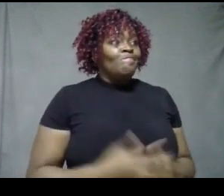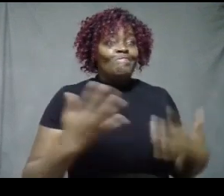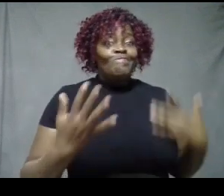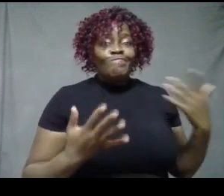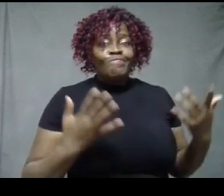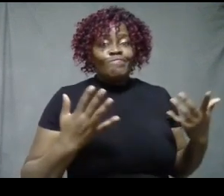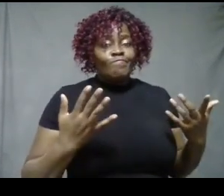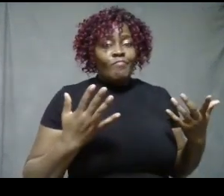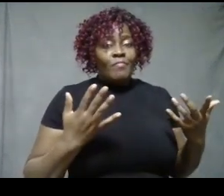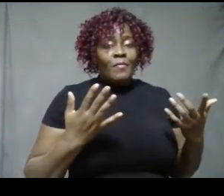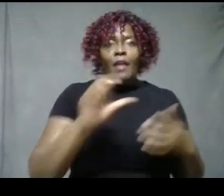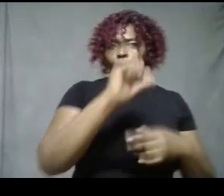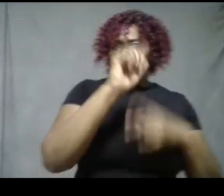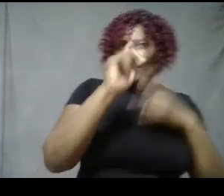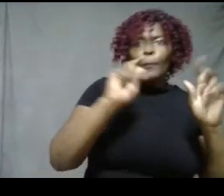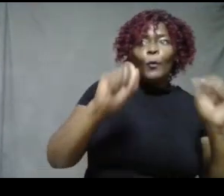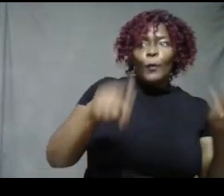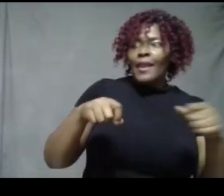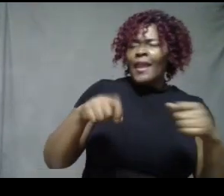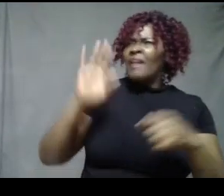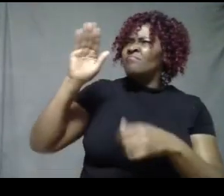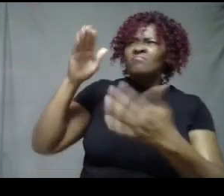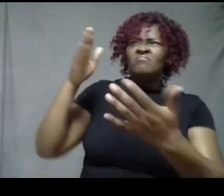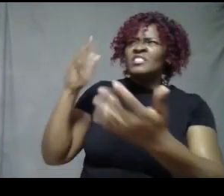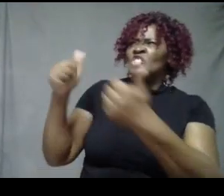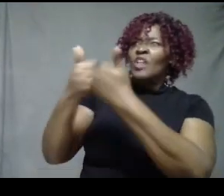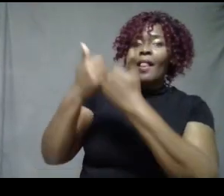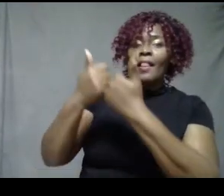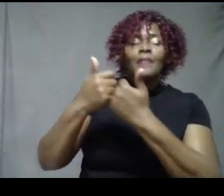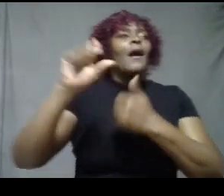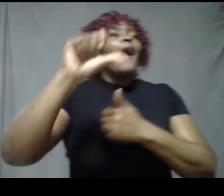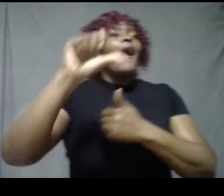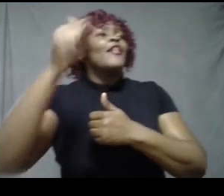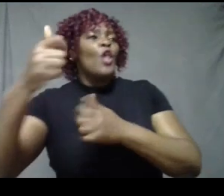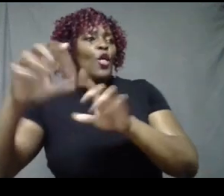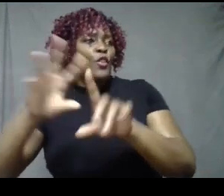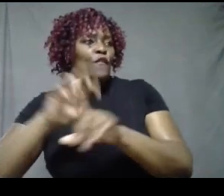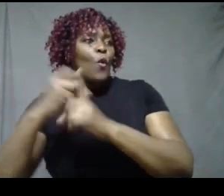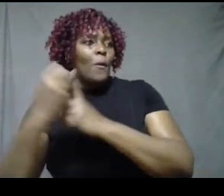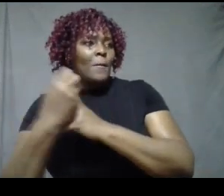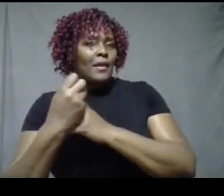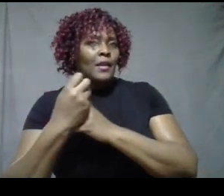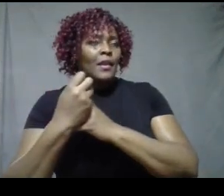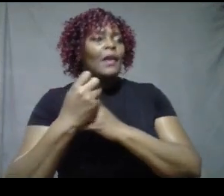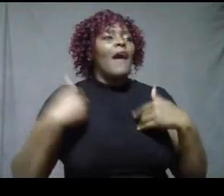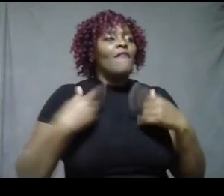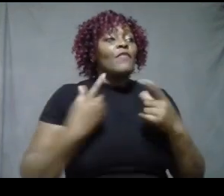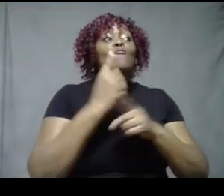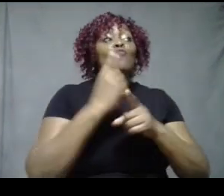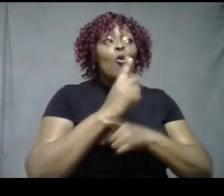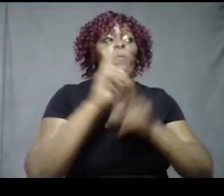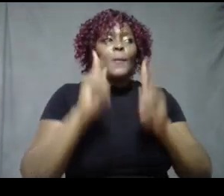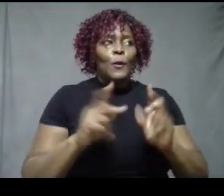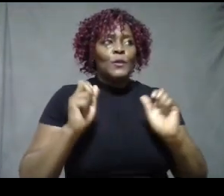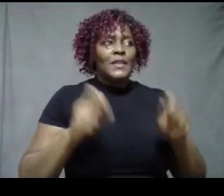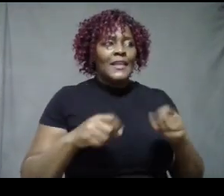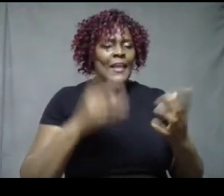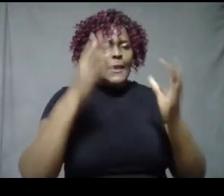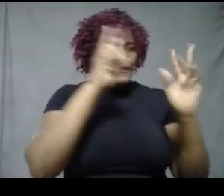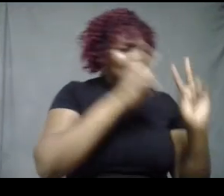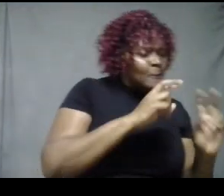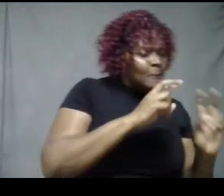ability to challenge that in another forum where an appropriate person can weigh the evidence and consider the facts and circumstances and